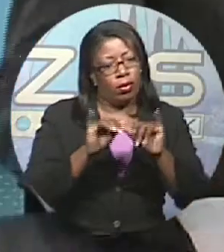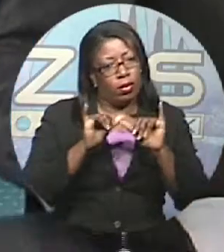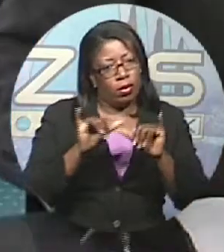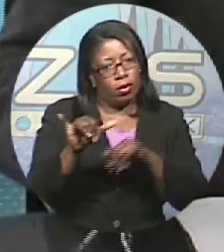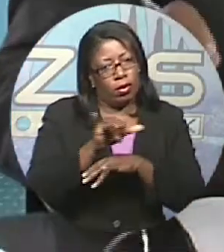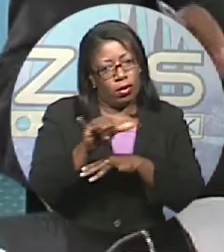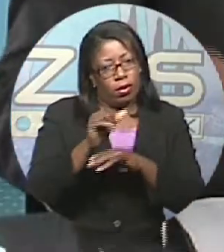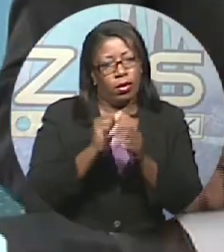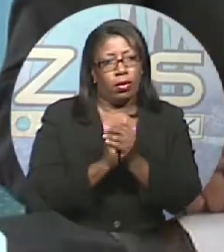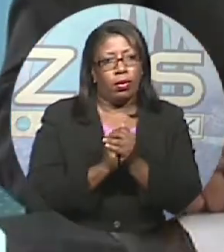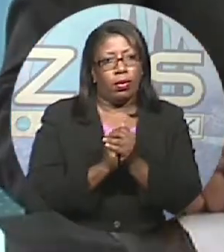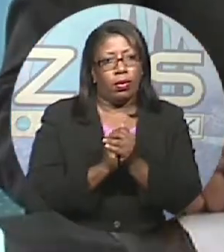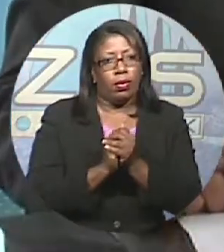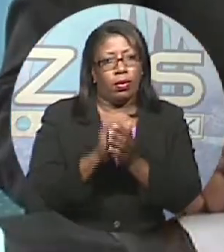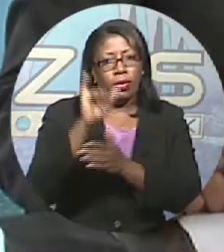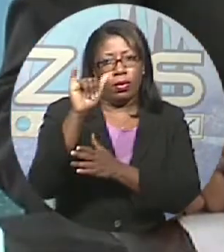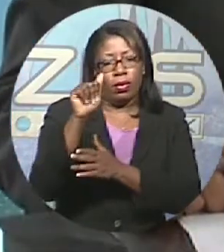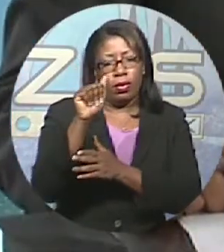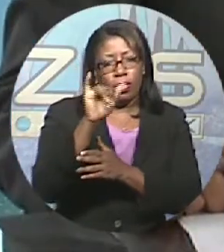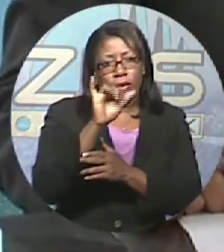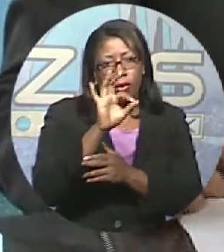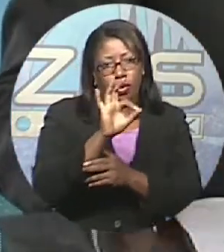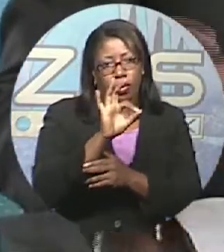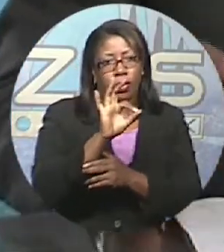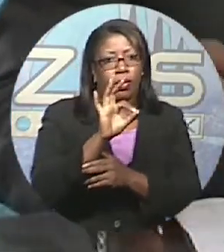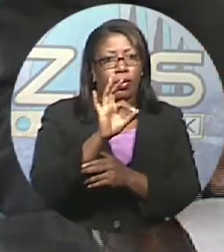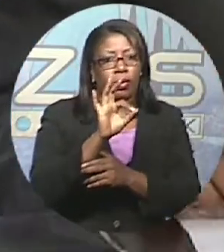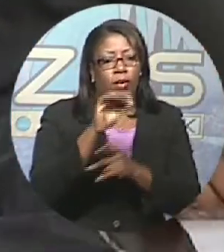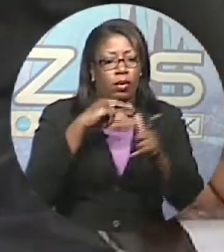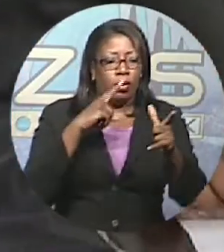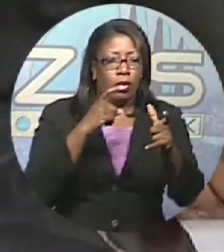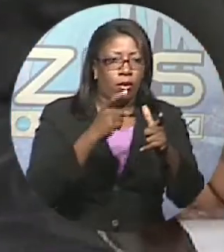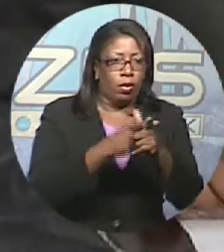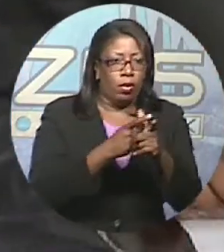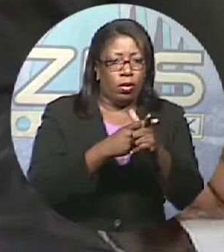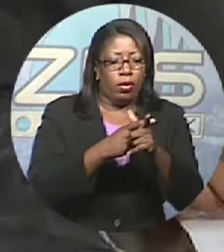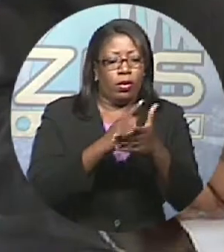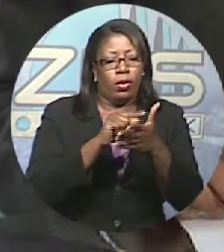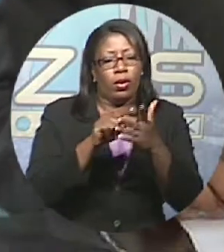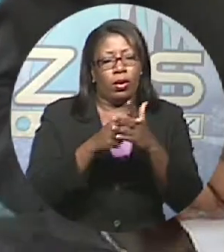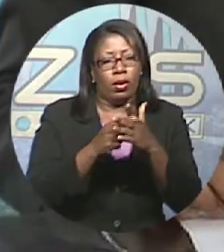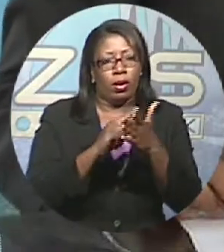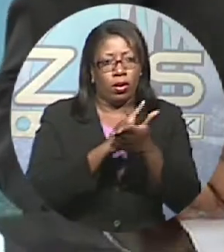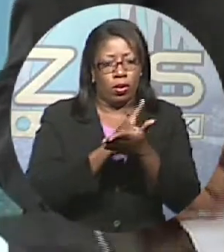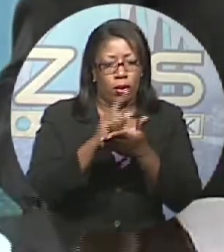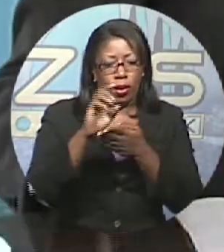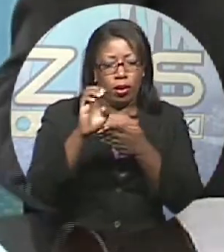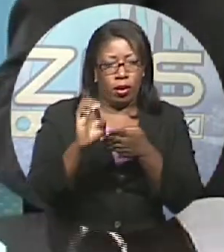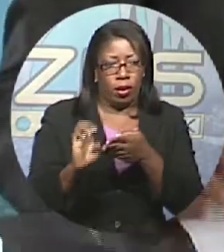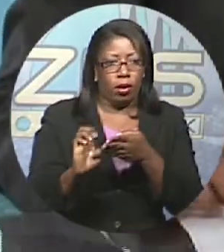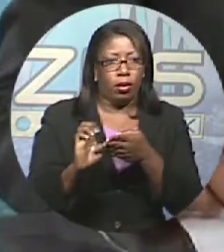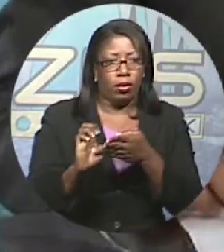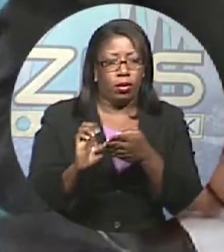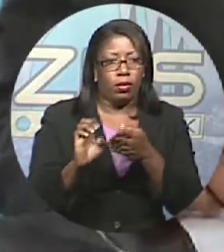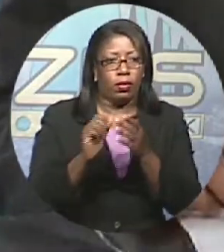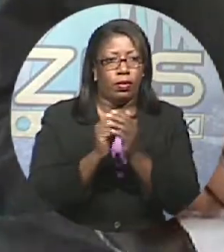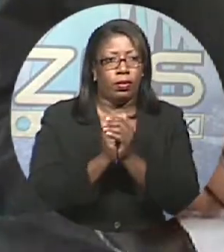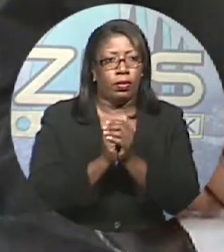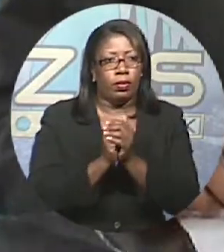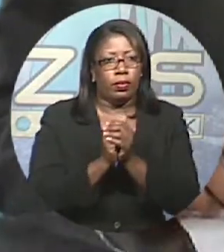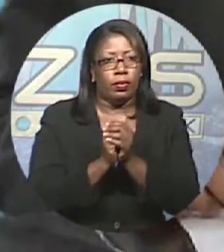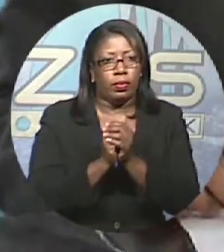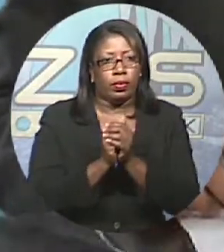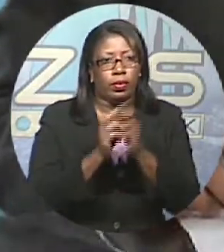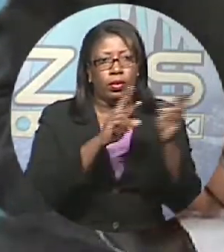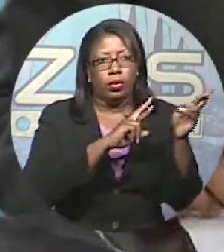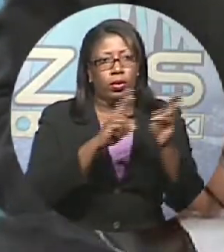Well, the IAAF World Relay is set to kick off this weekend with over 1,000 athletes and officials from 42 countries converging here in the capital. All right,